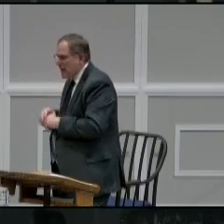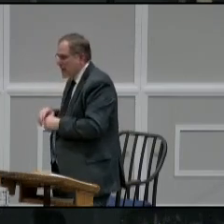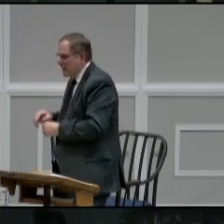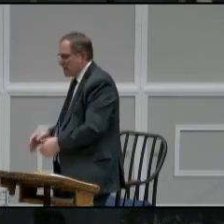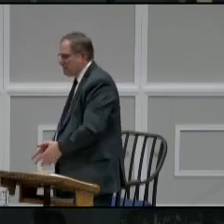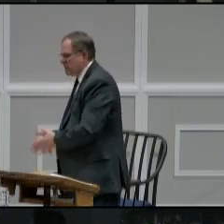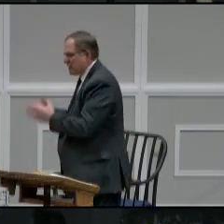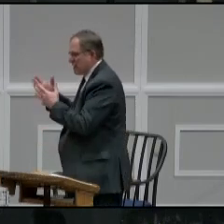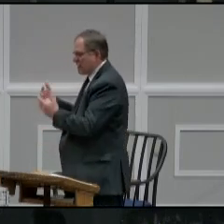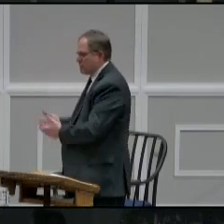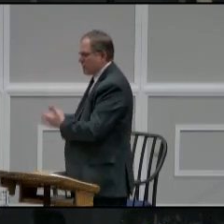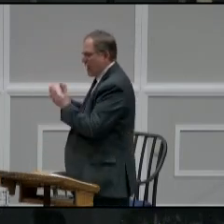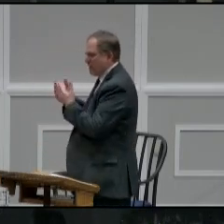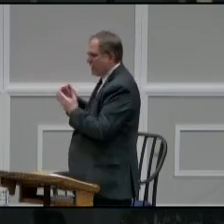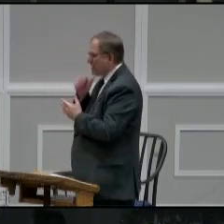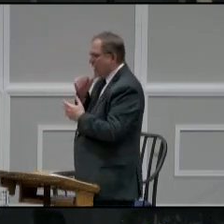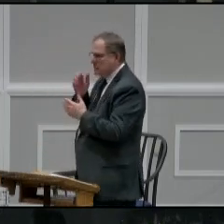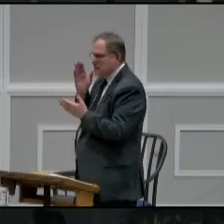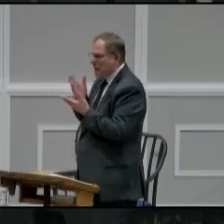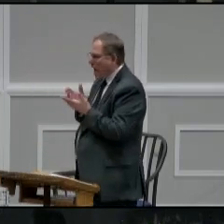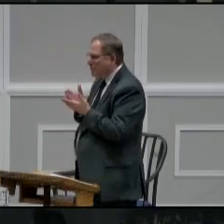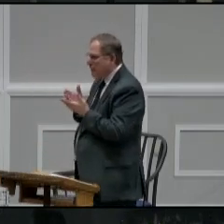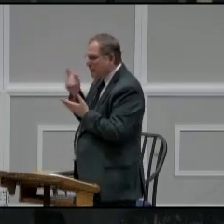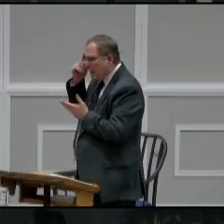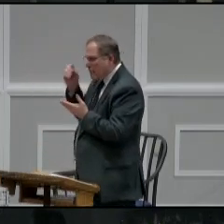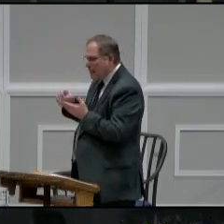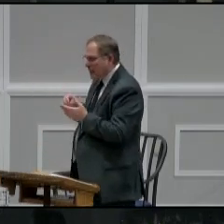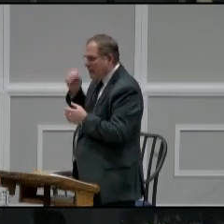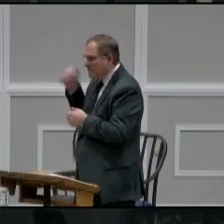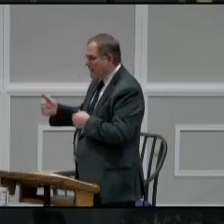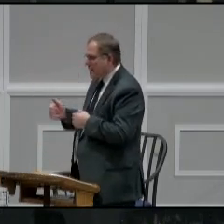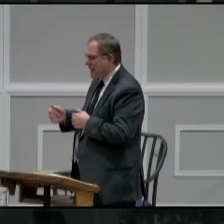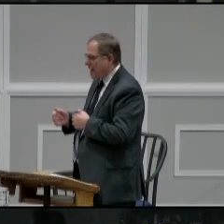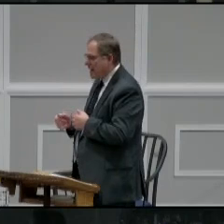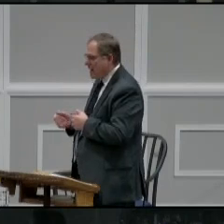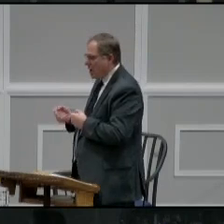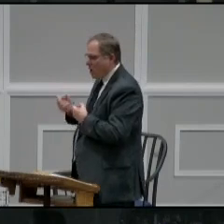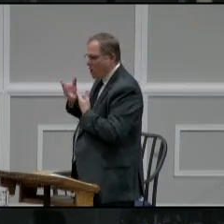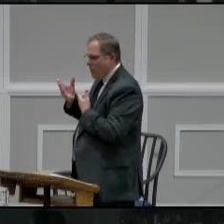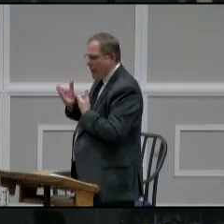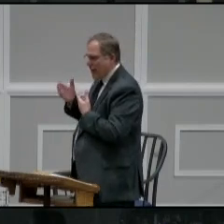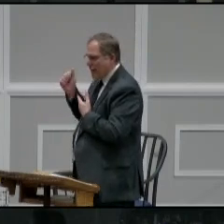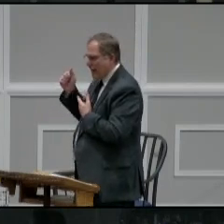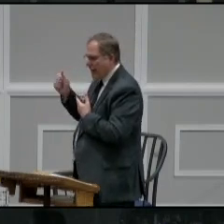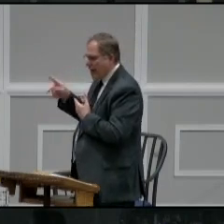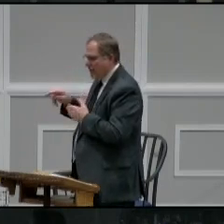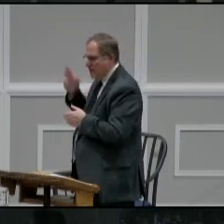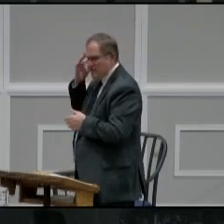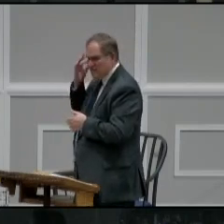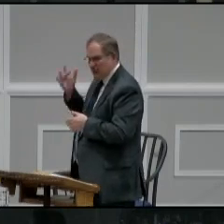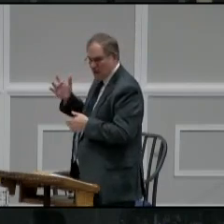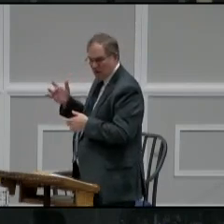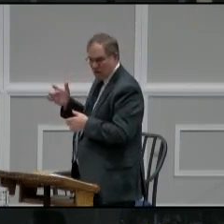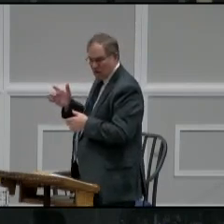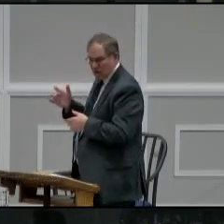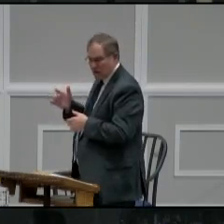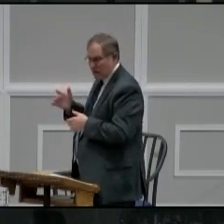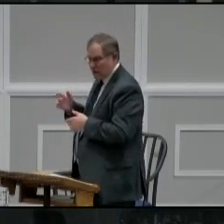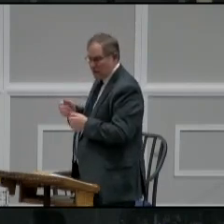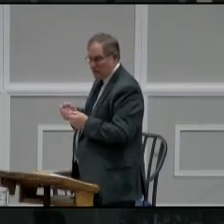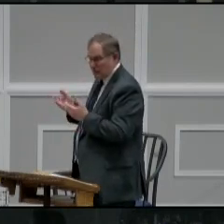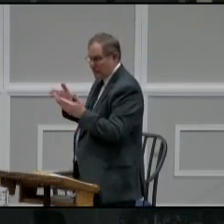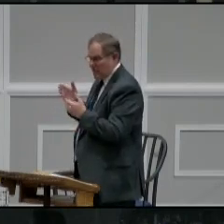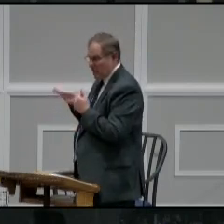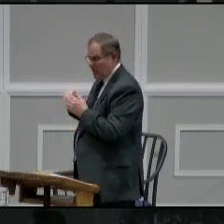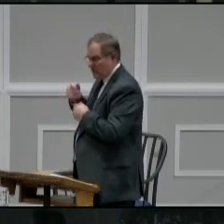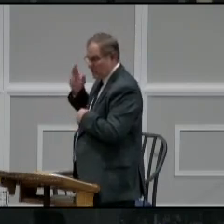there that said they had to stop and think about it? Well, do we really want to, I mean, this is gold we're talking about. Do we really want to give all our